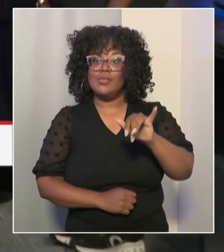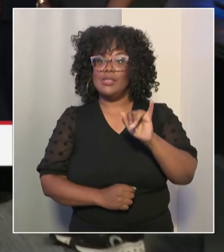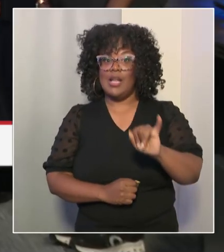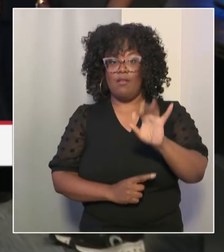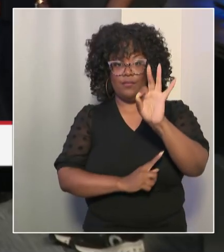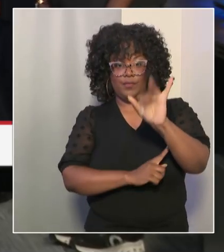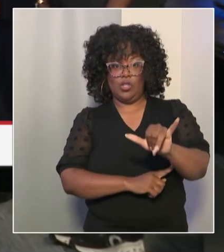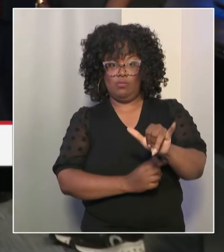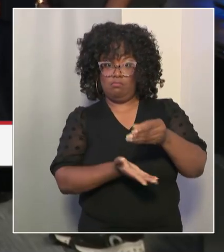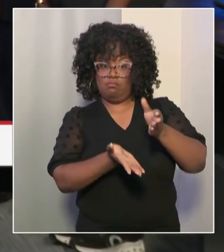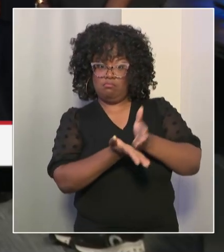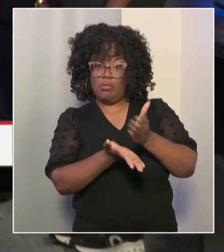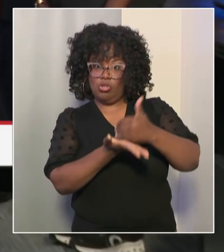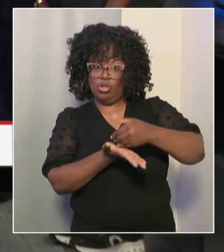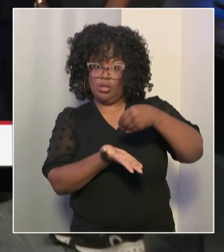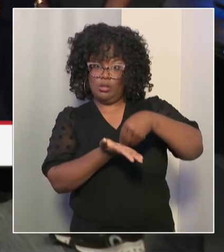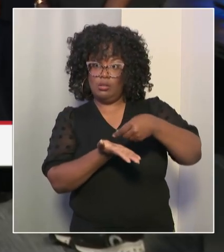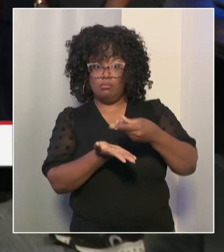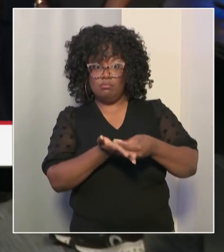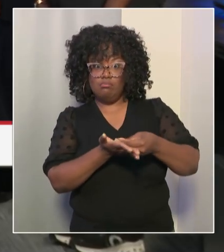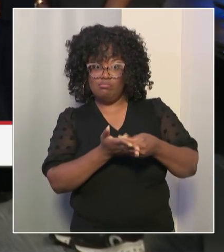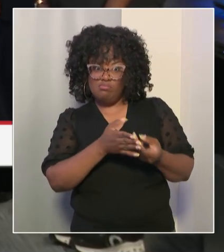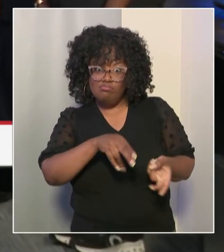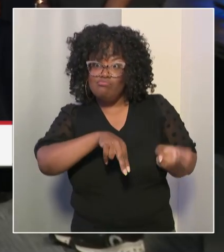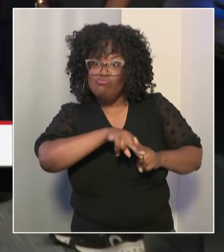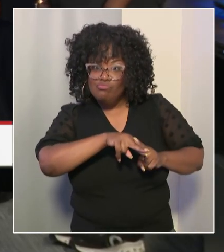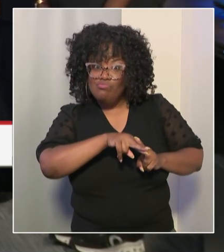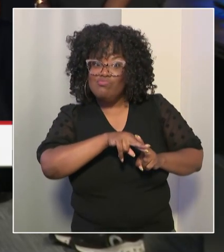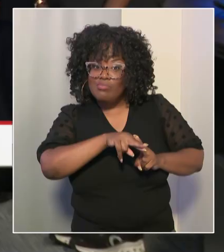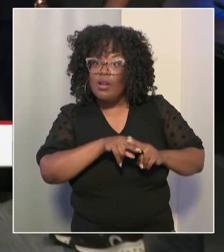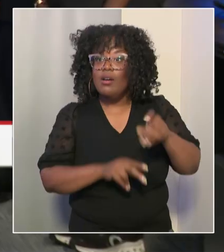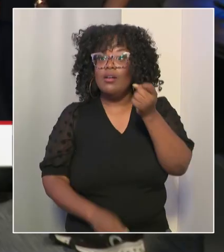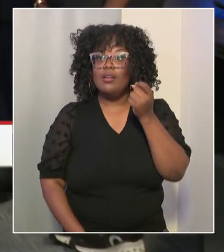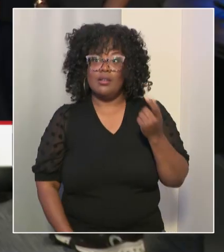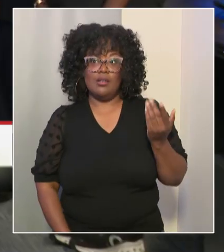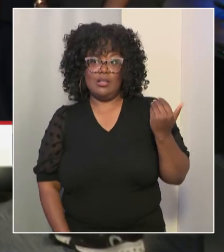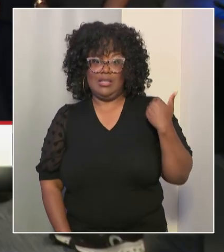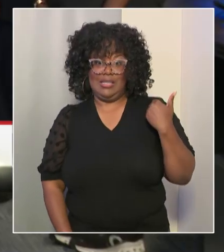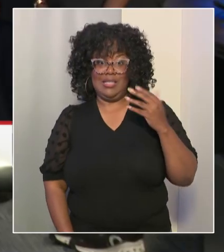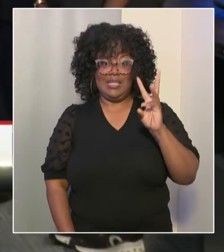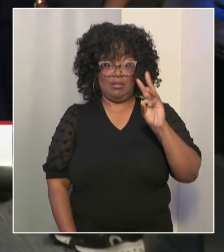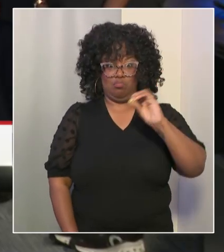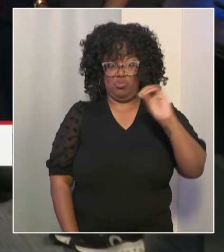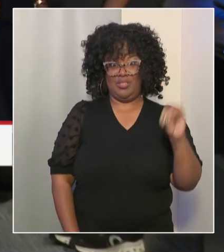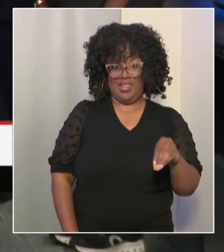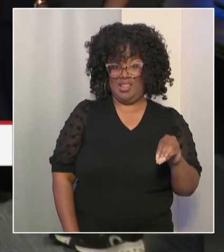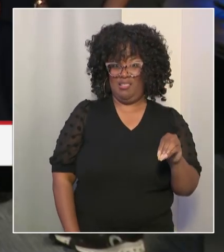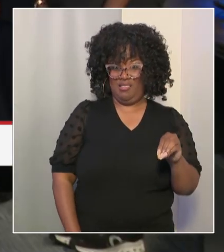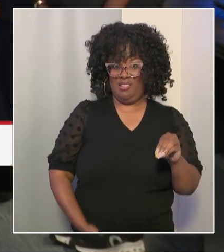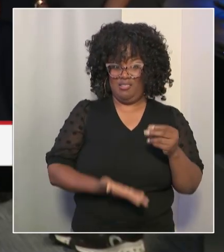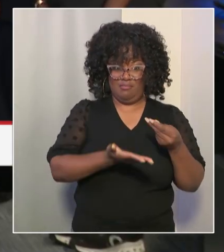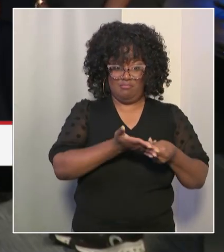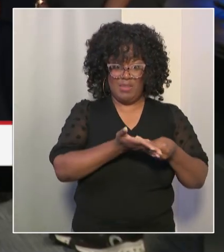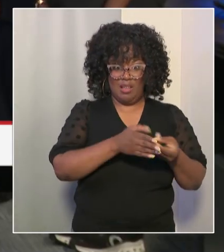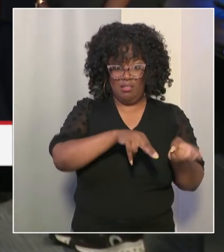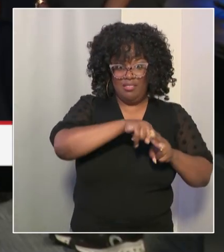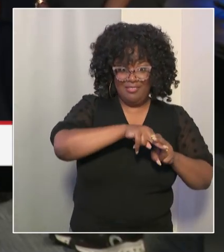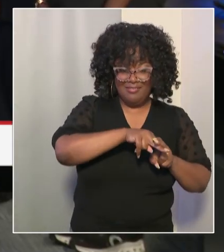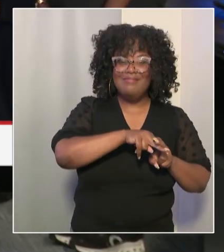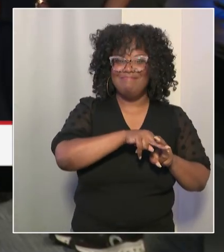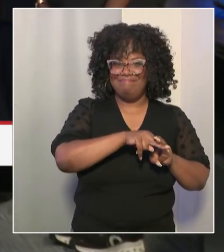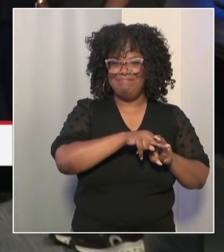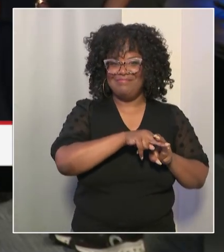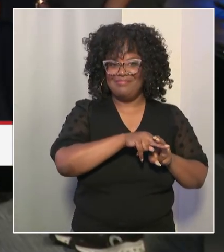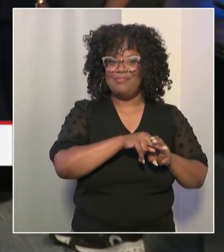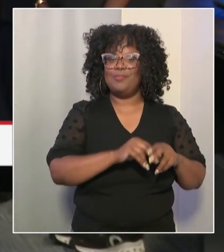increase that salary to $61,000, a 6% increase, making the starting salary for our call takers higher than any other in the